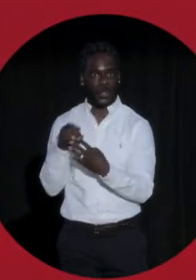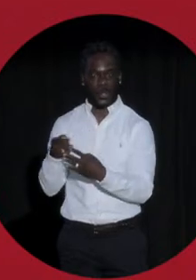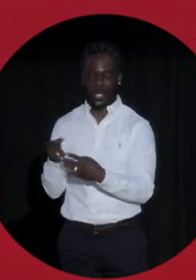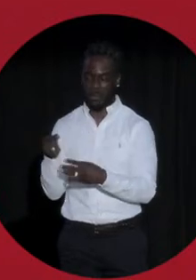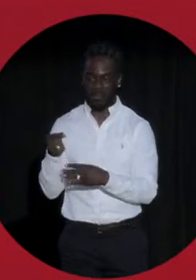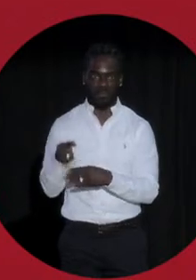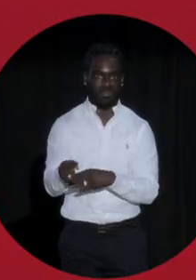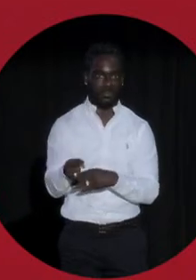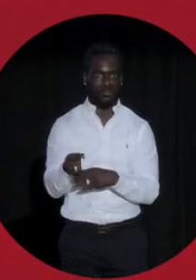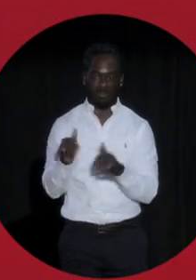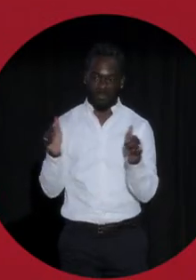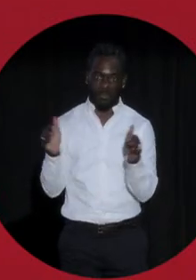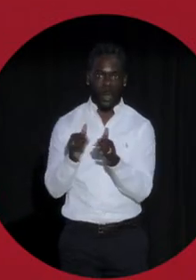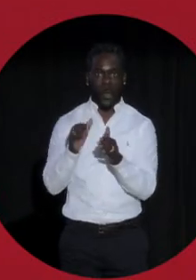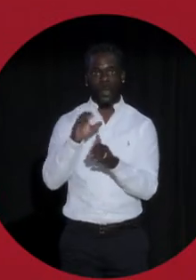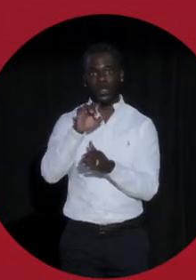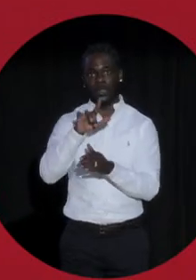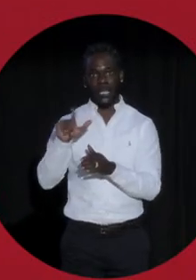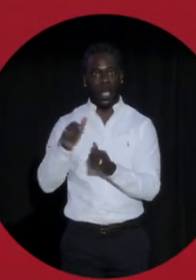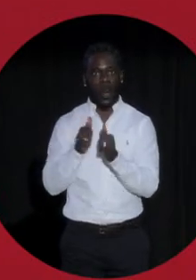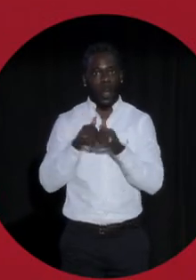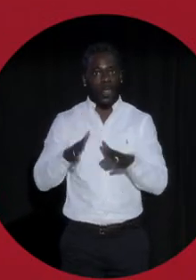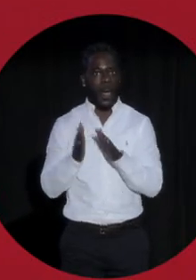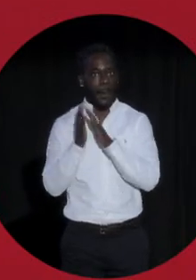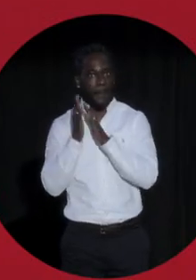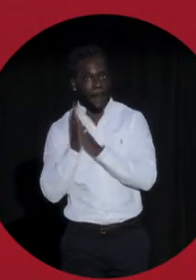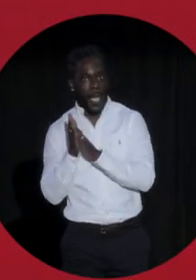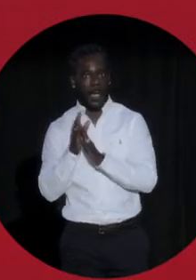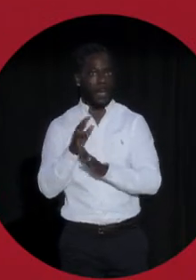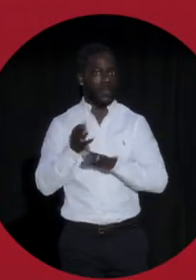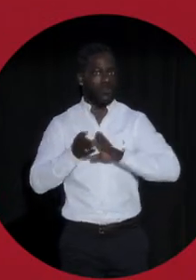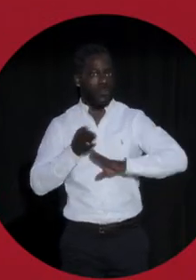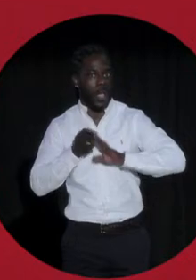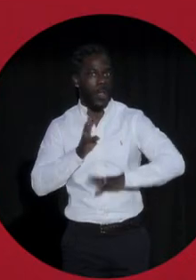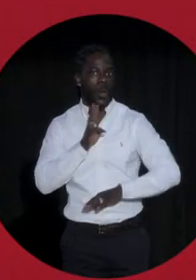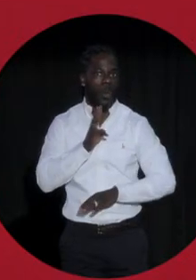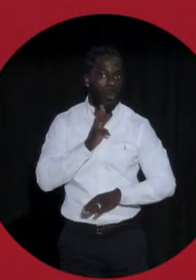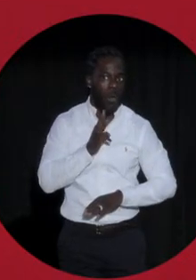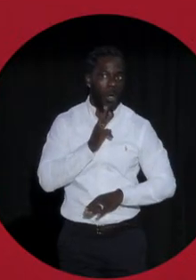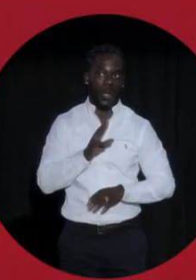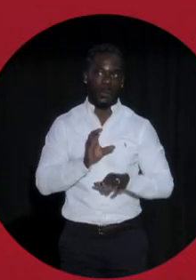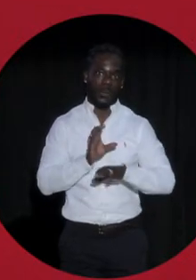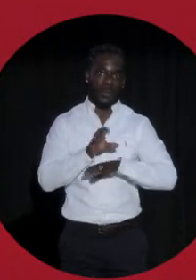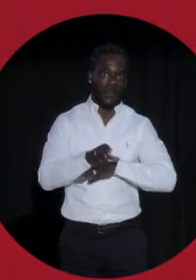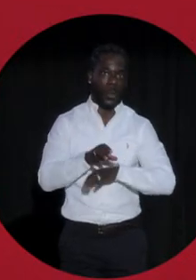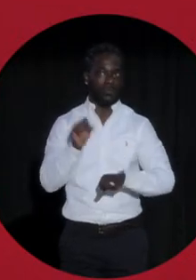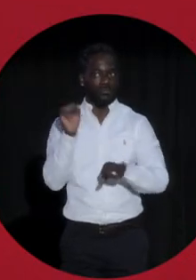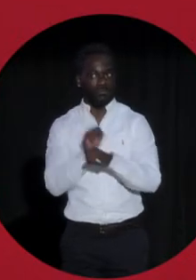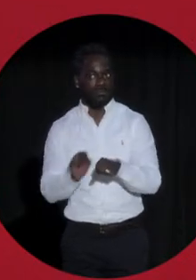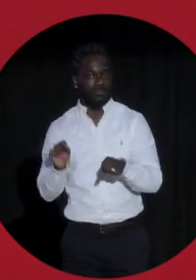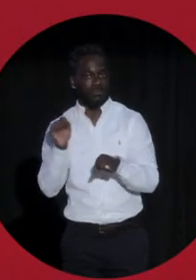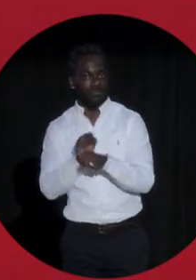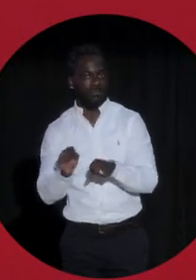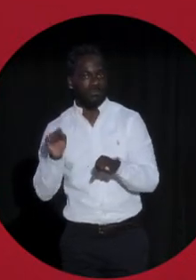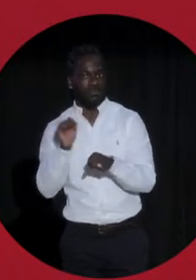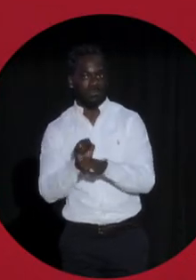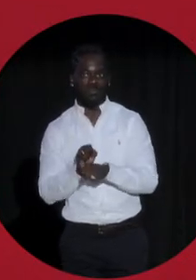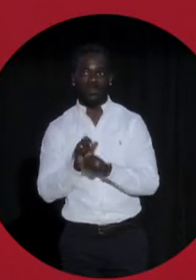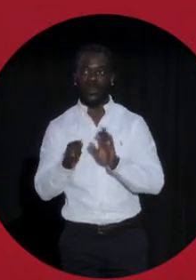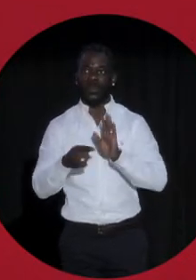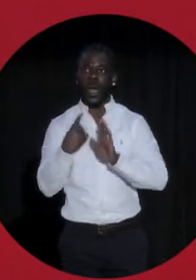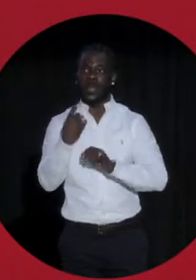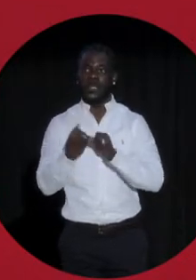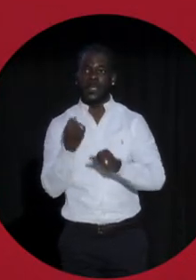to a small cell without a bed or plumbing and was forced to do hard labor in a quarry. Once a year, he